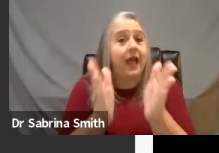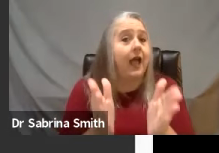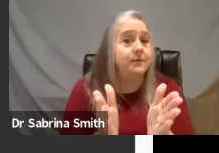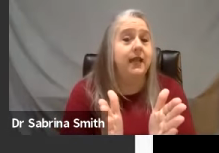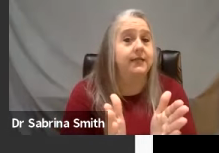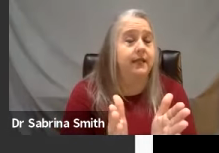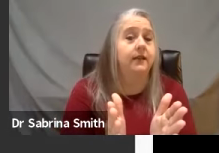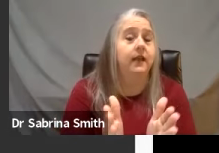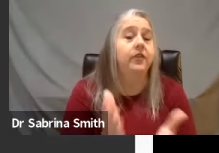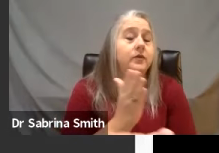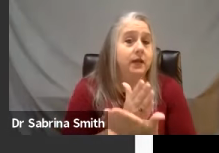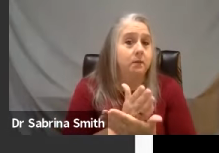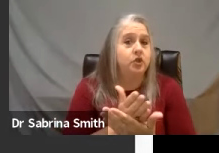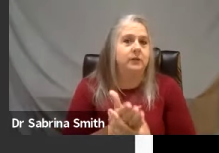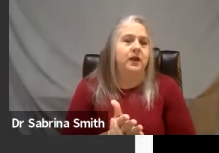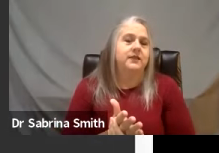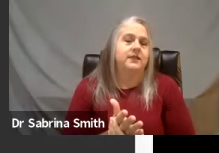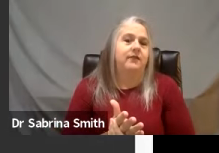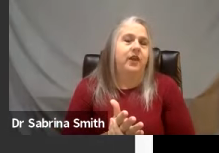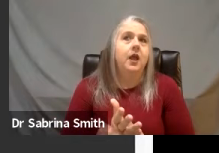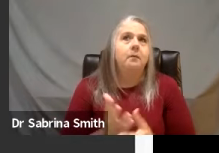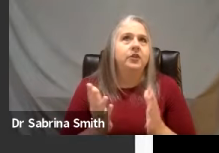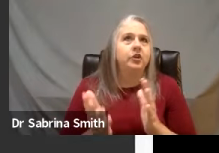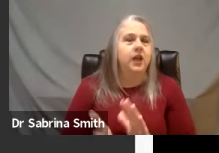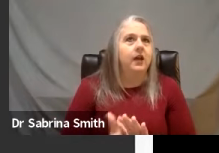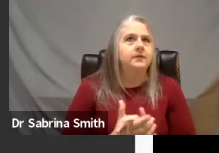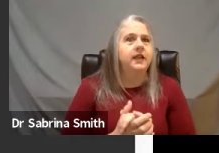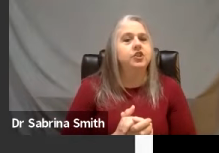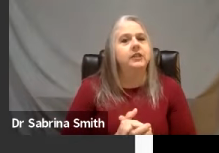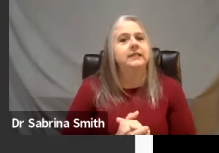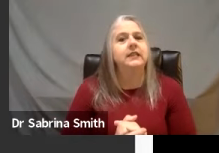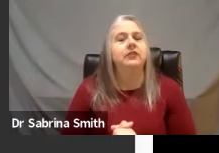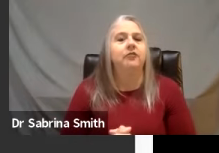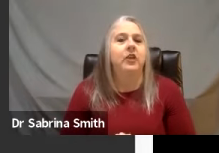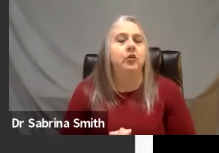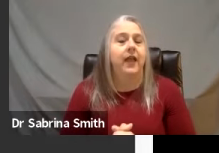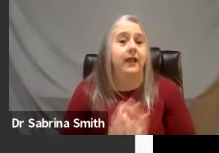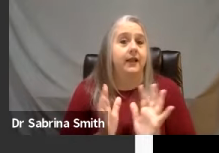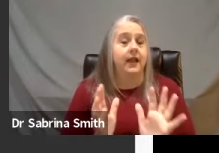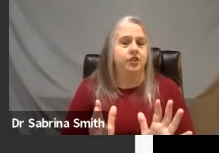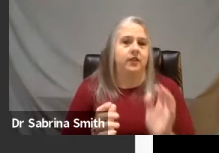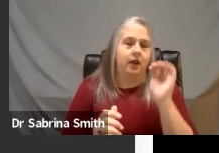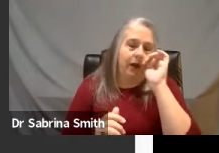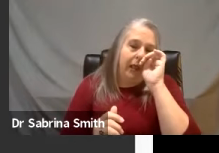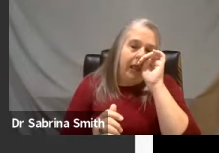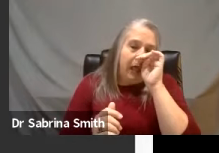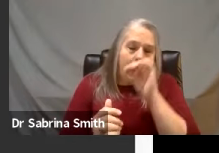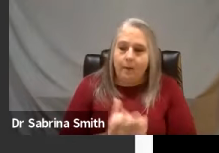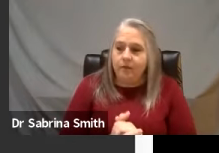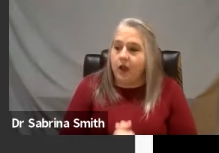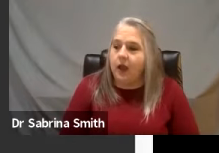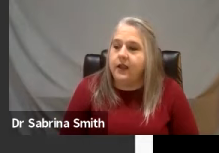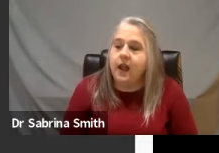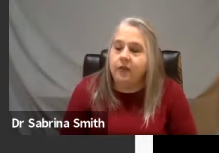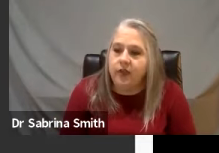At times I did, and there was an emerging presence of it, but there are times that I just didn't feel that connection